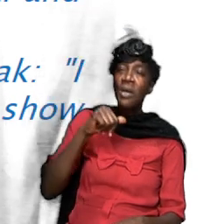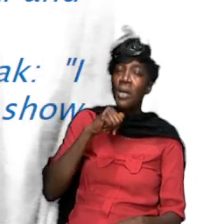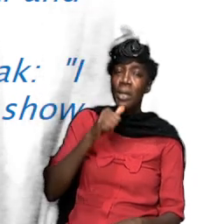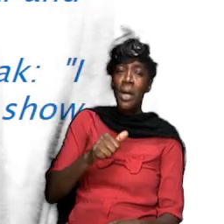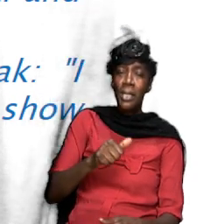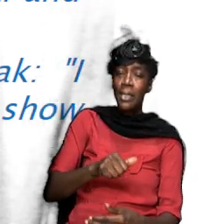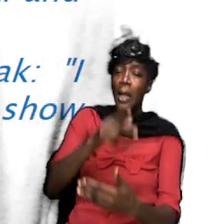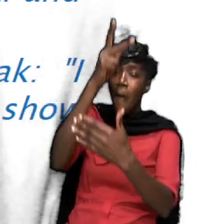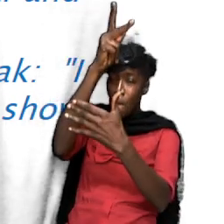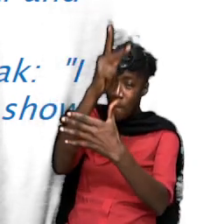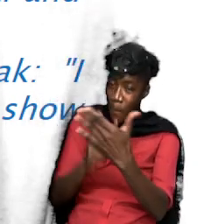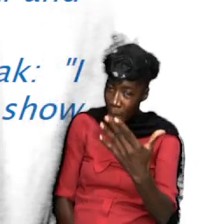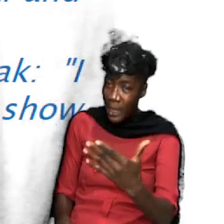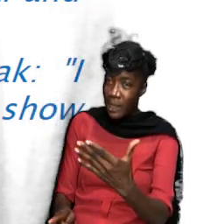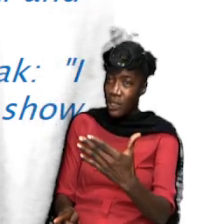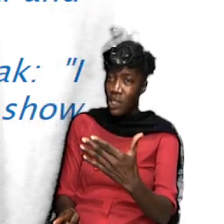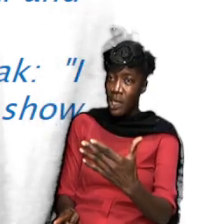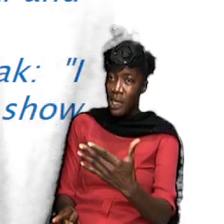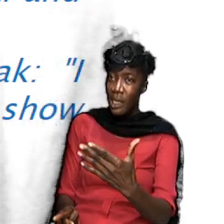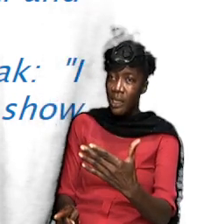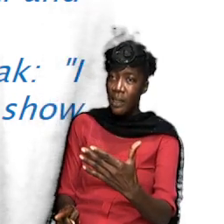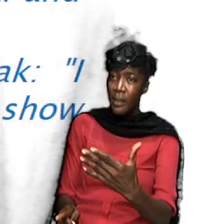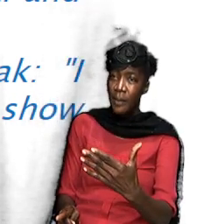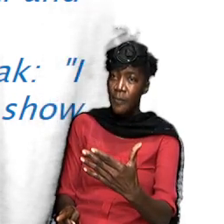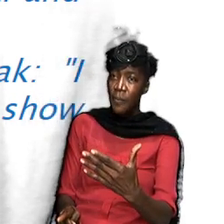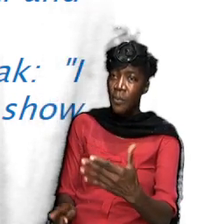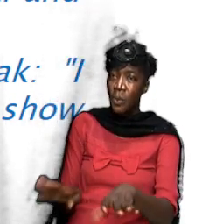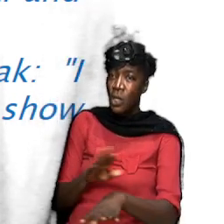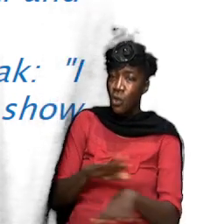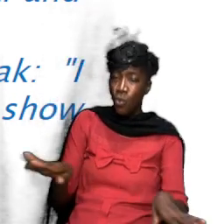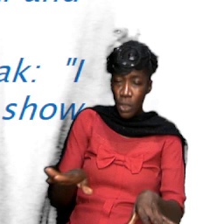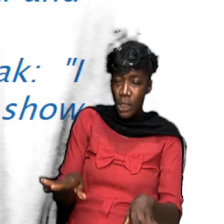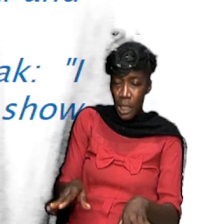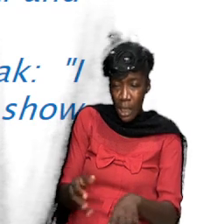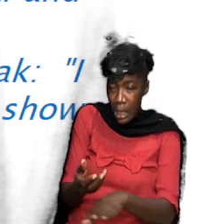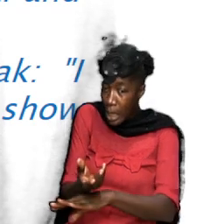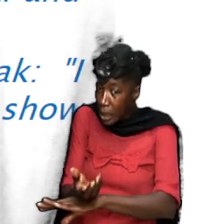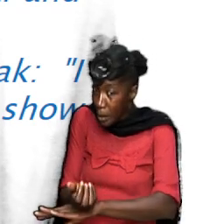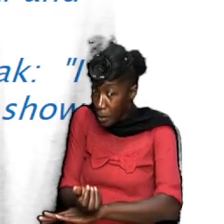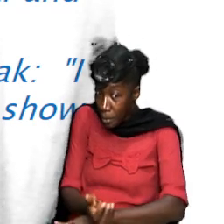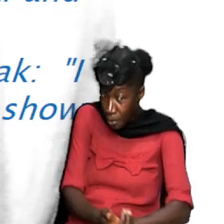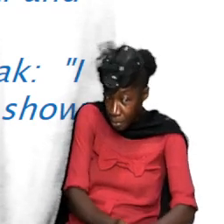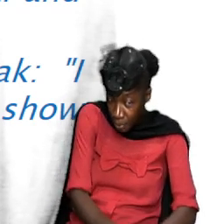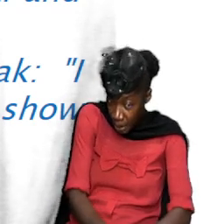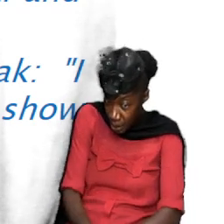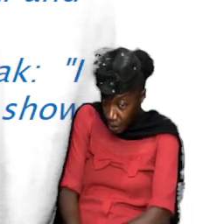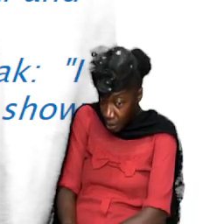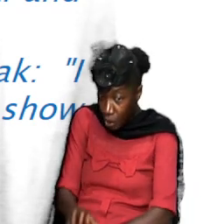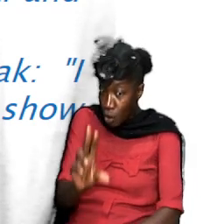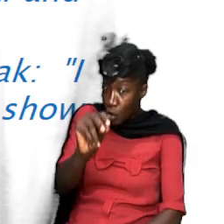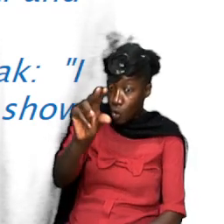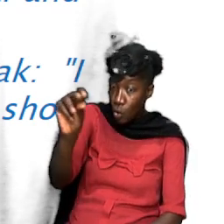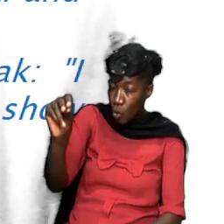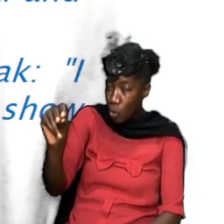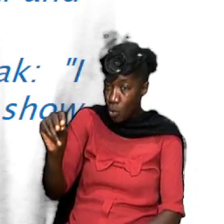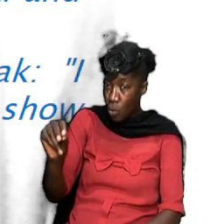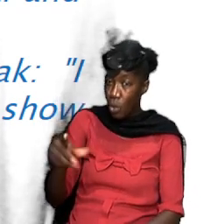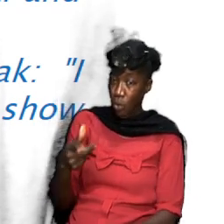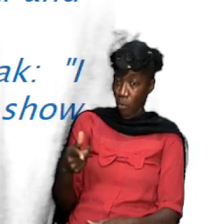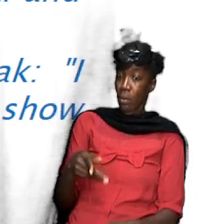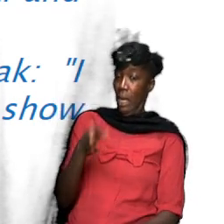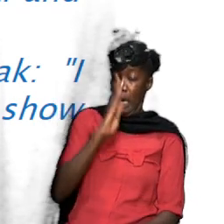partial, nor does he take bribe. So we ask the question, is God